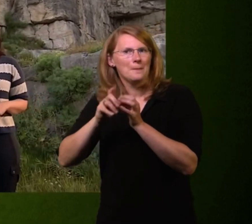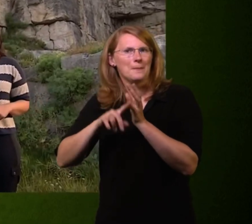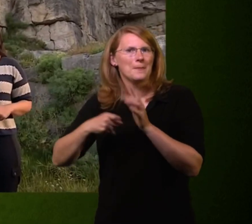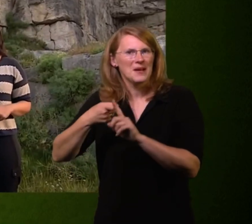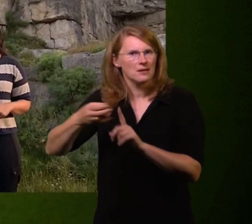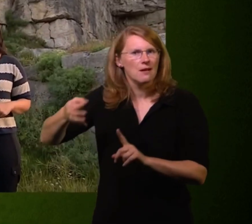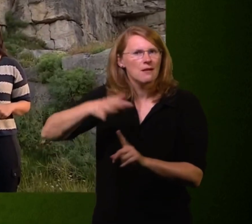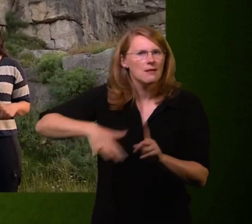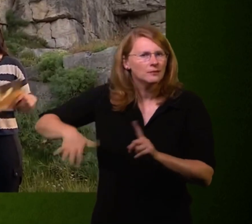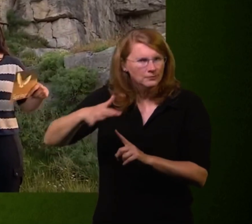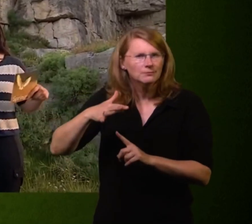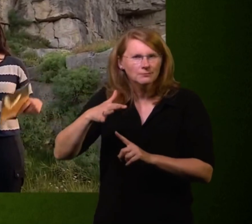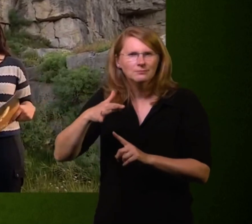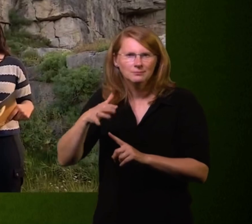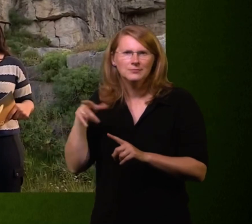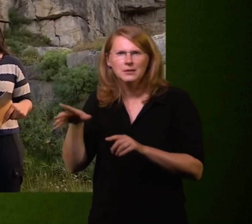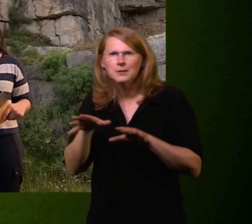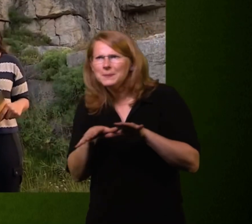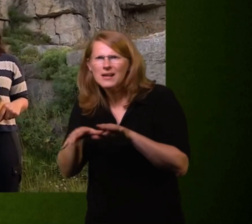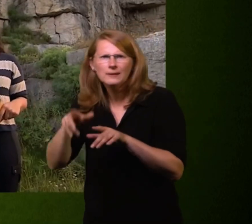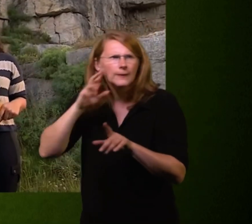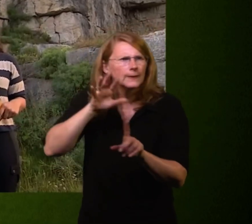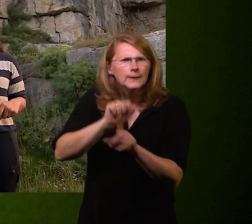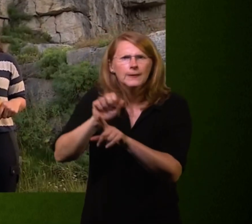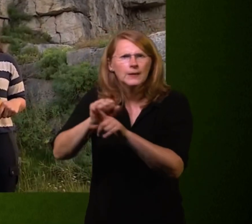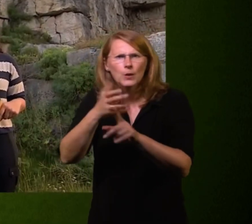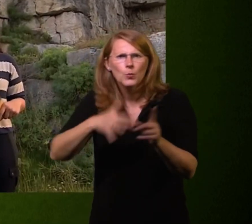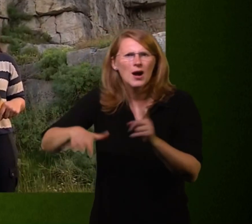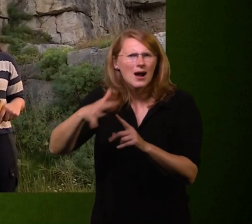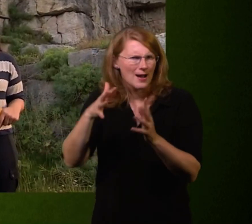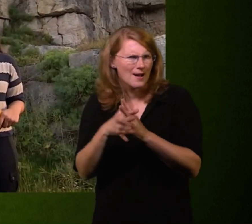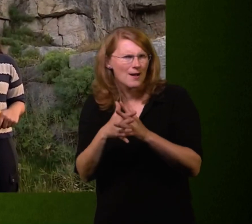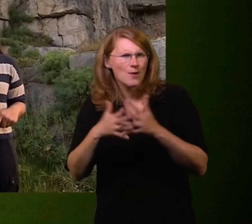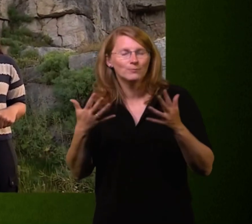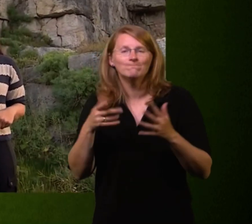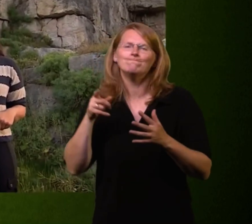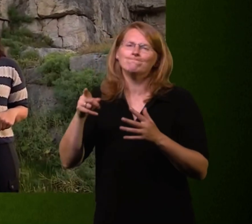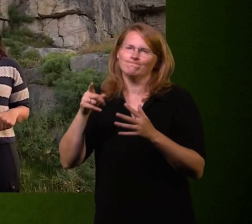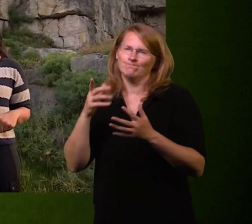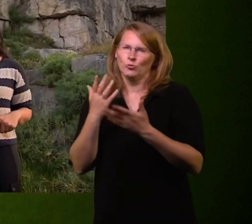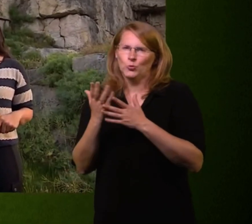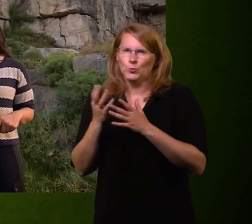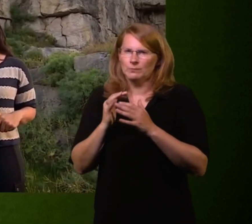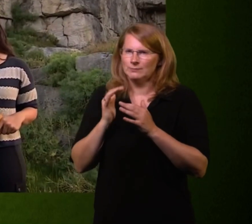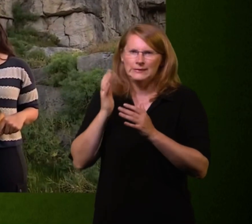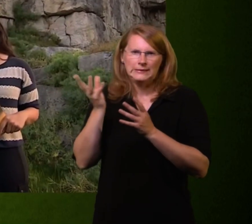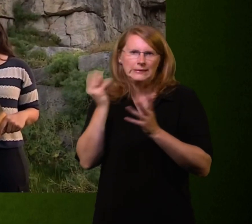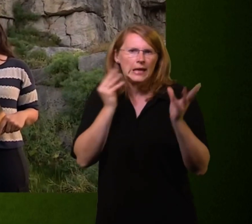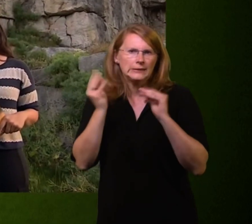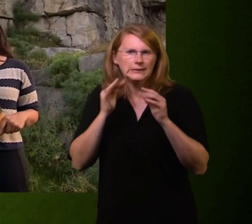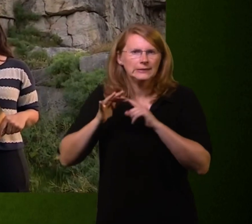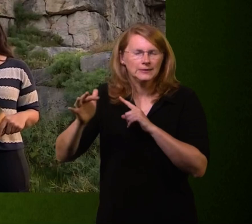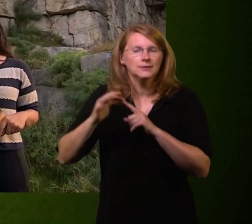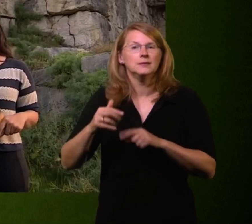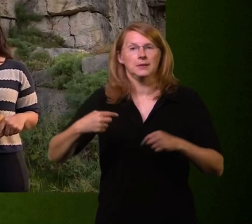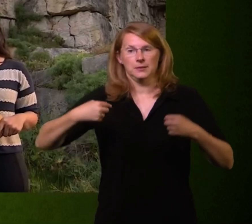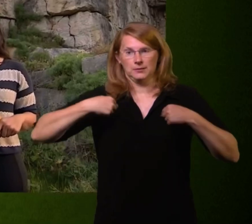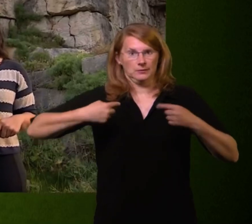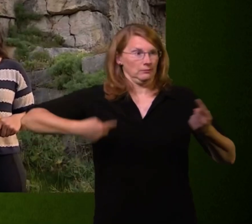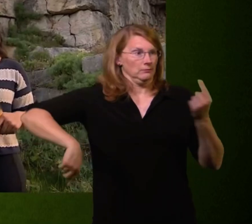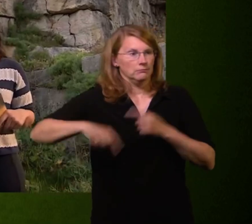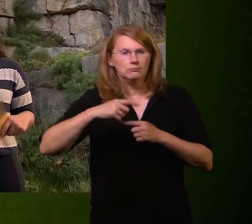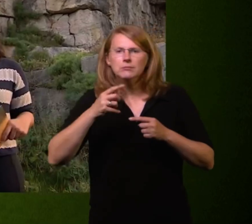talk about senses, of course. Now, when it comes to people, our priority sense is our sense of sight, which uses light. But for bats, it's